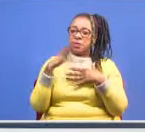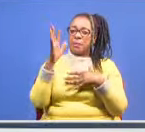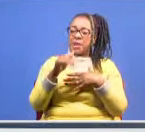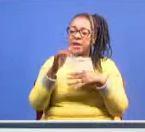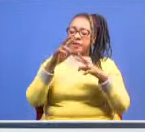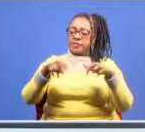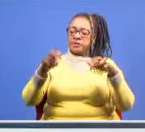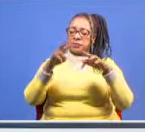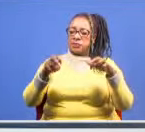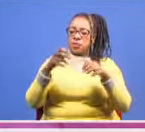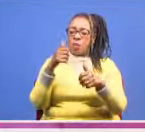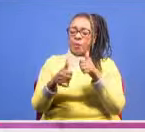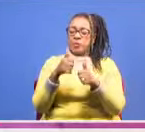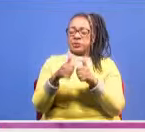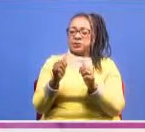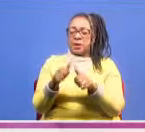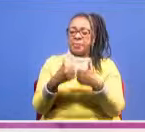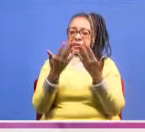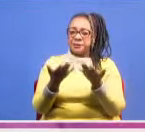investigations thus far?